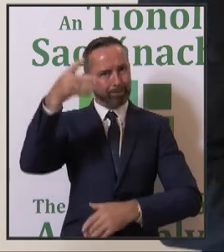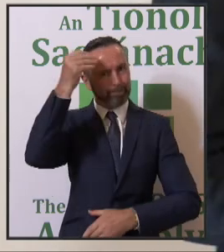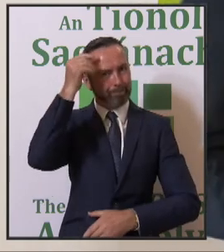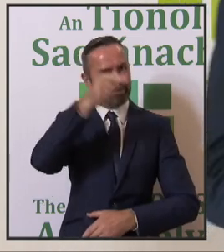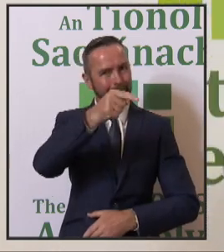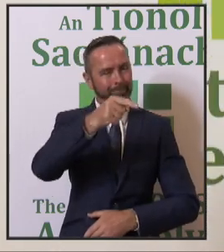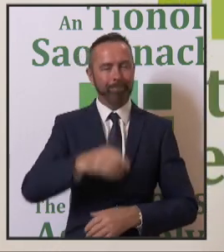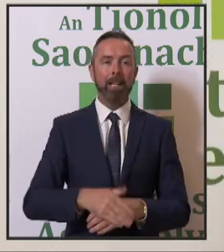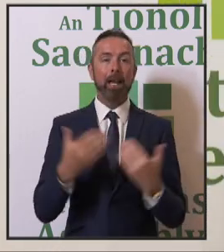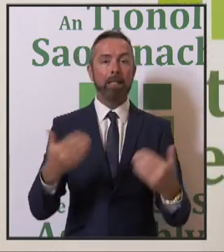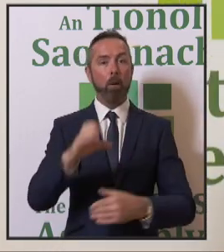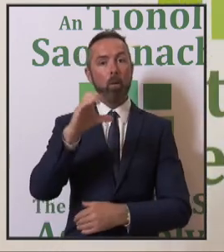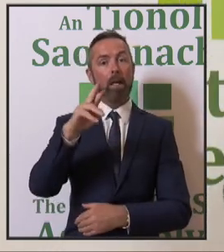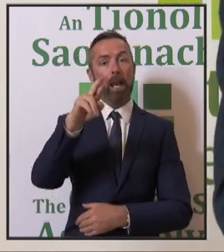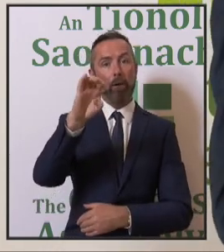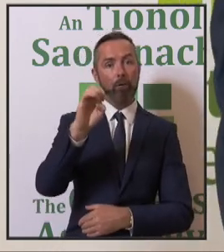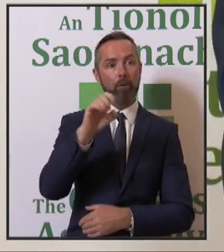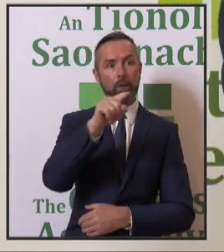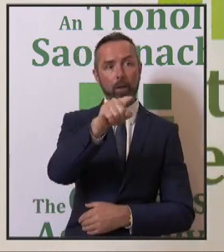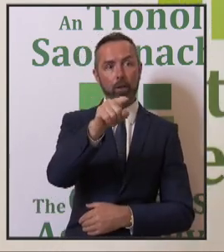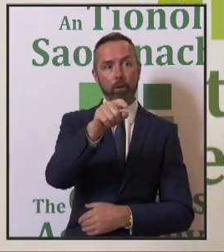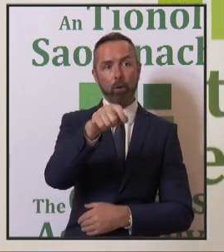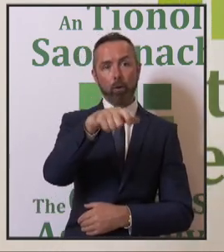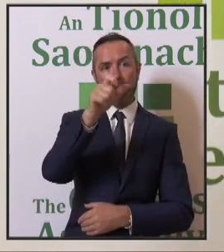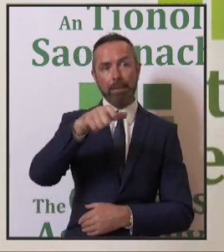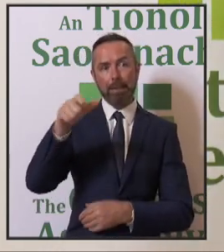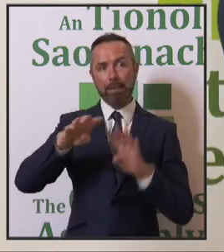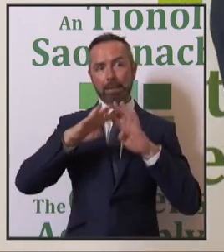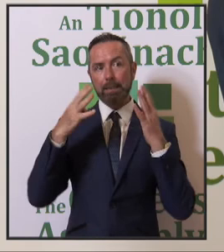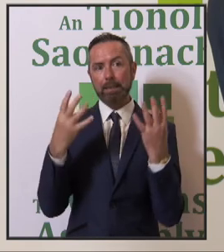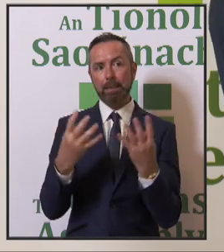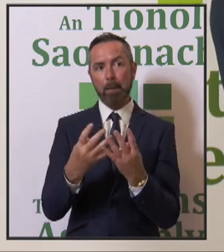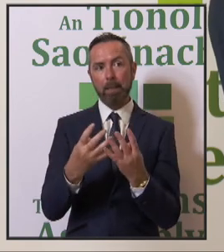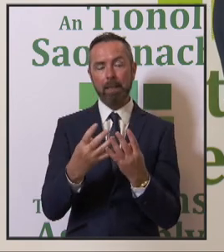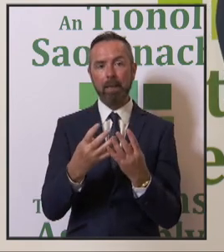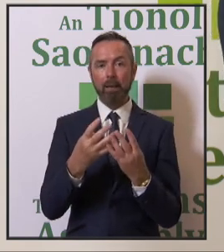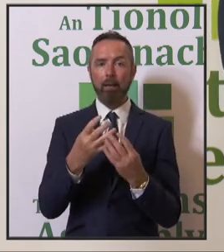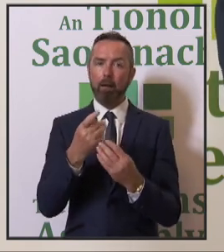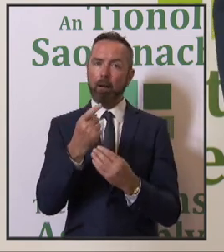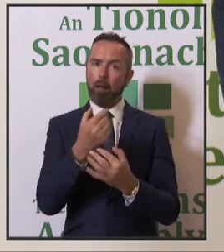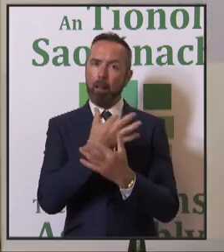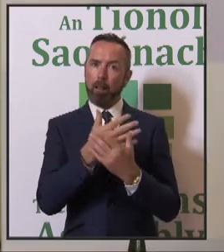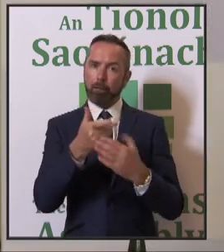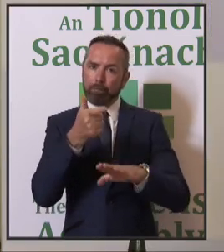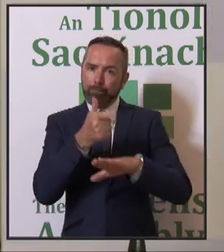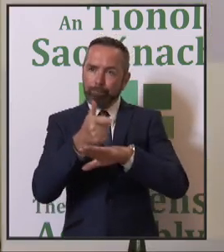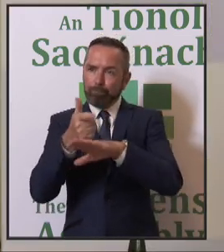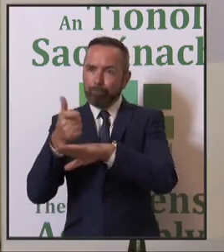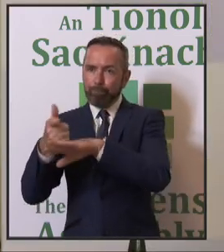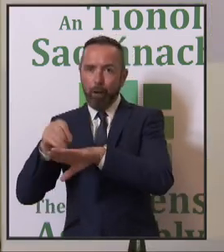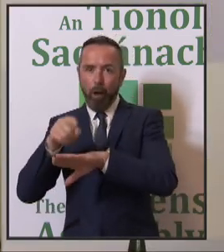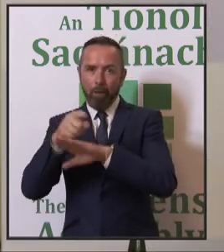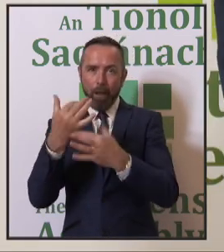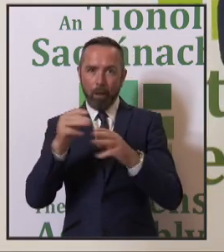to Claire now. Claire, your Citizens' Assembly obviously was under the spotlight by many,